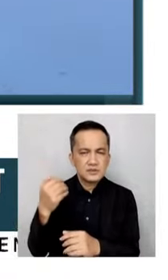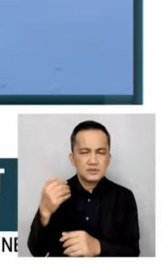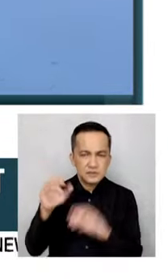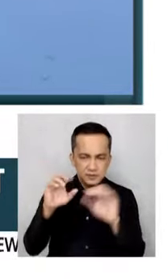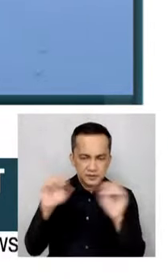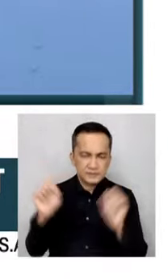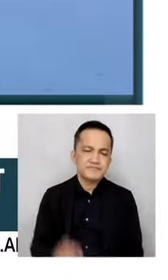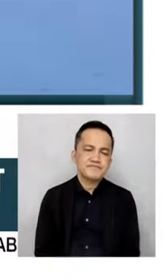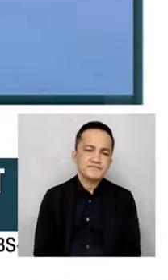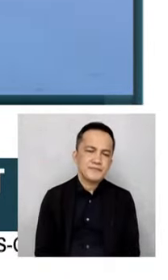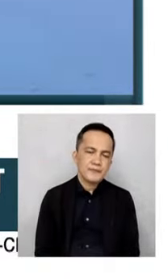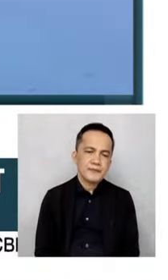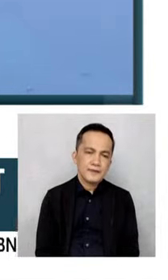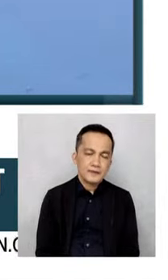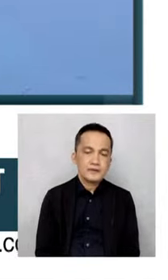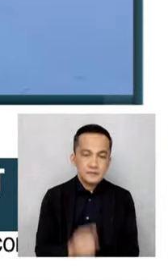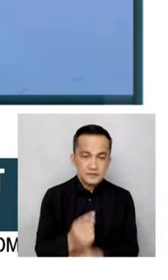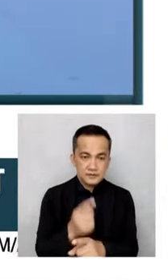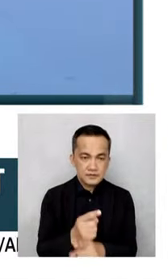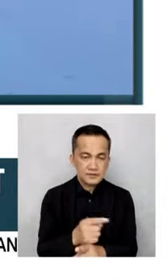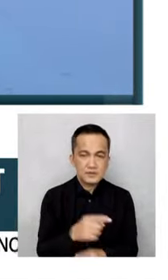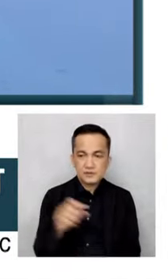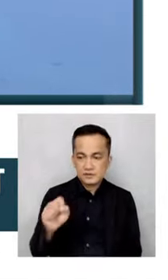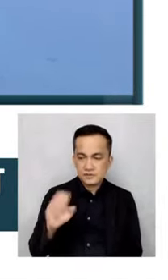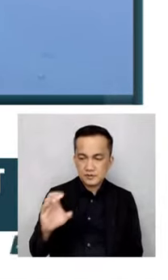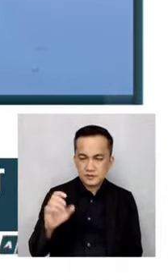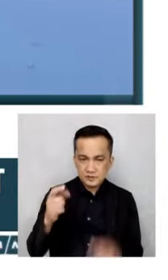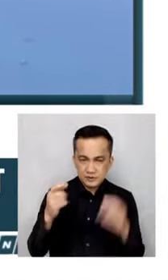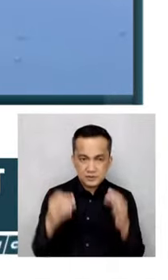presidency. And precisely this Supreme Court ruling